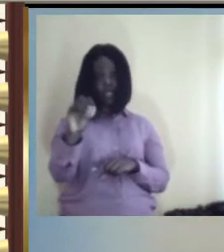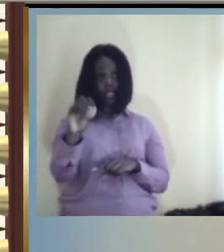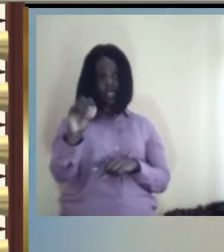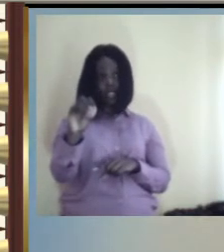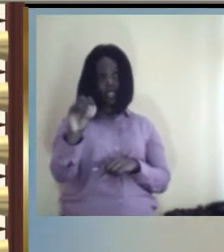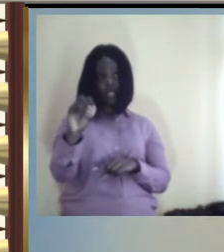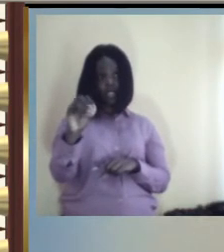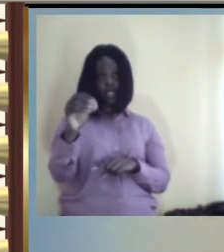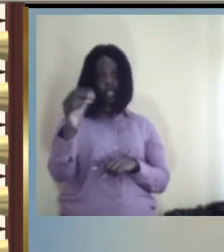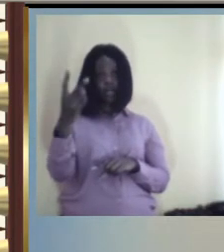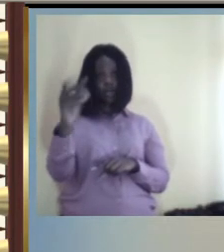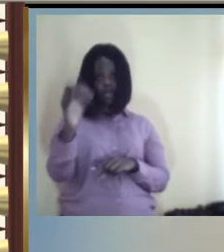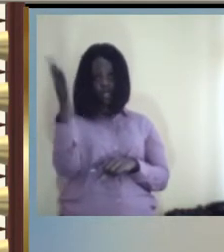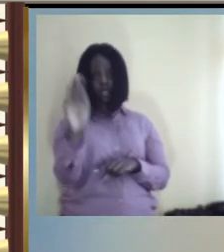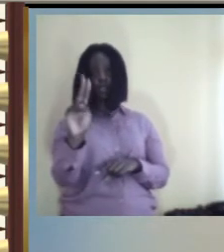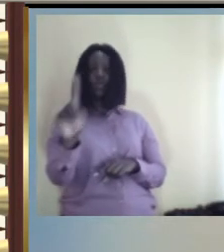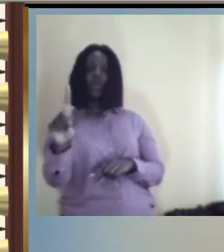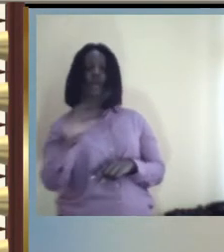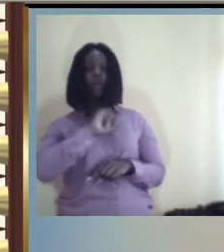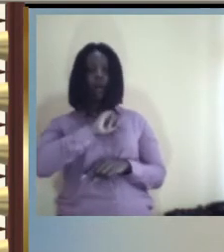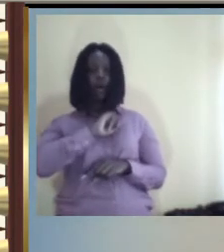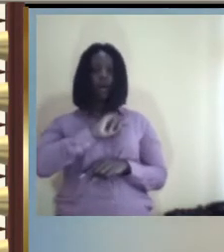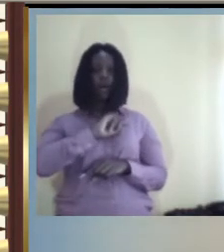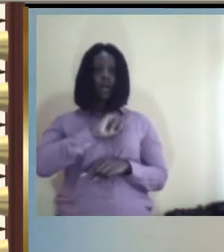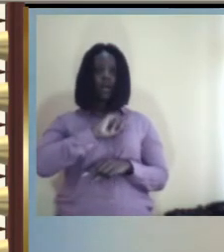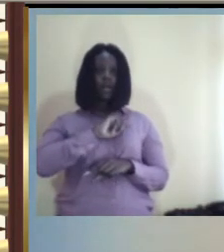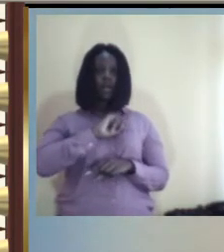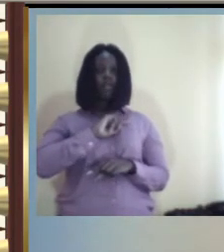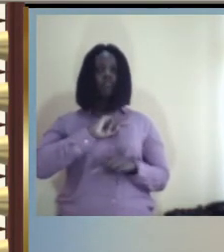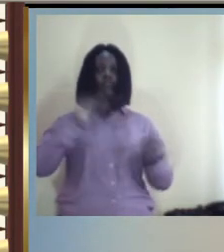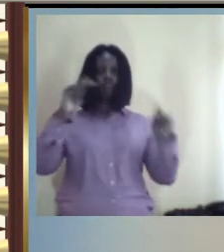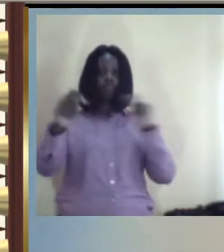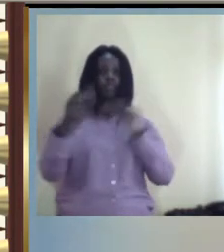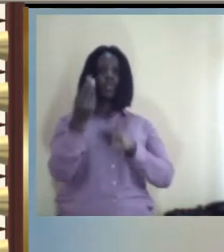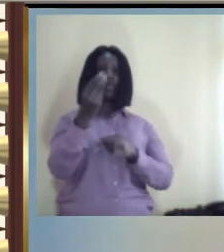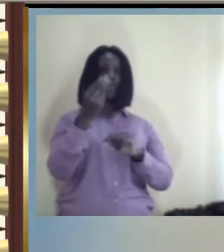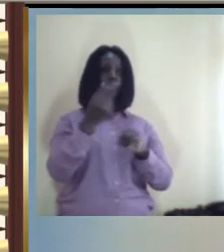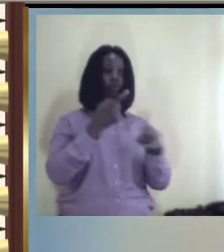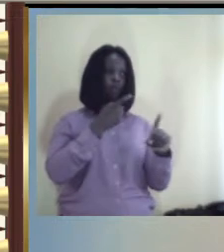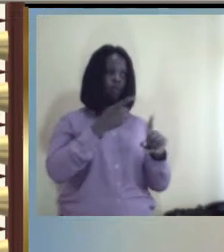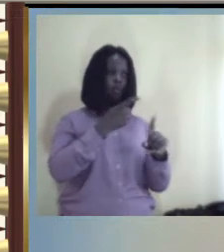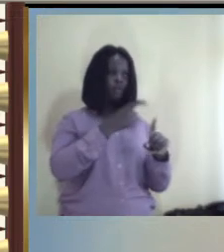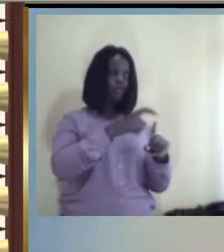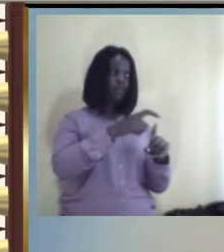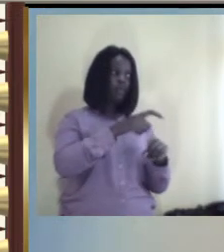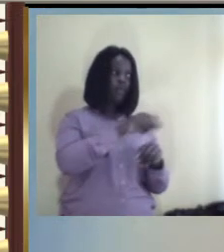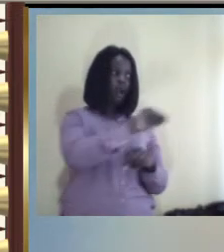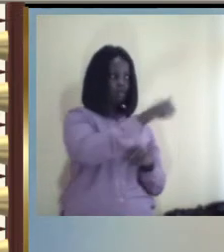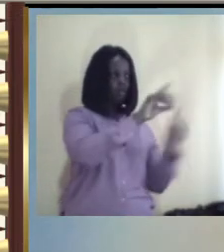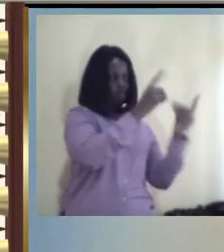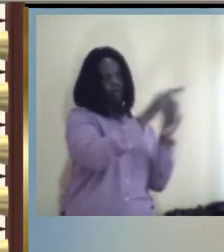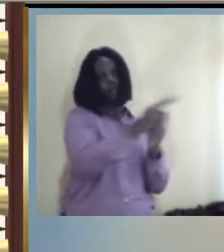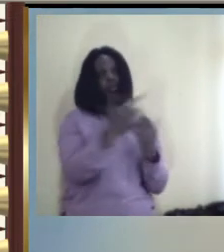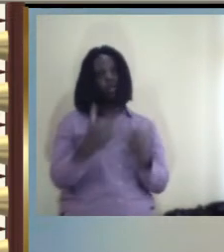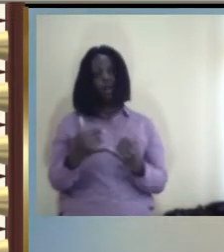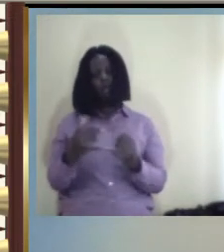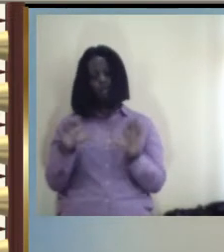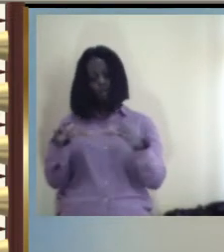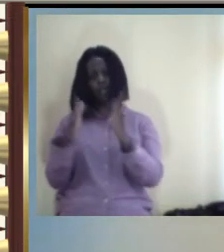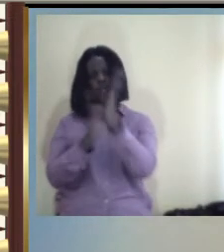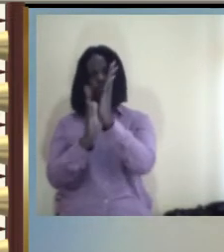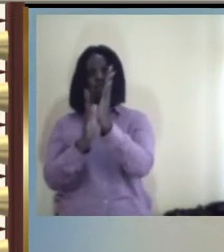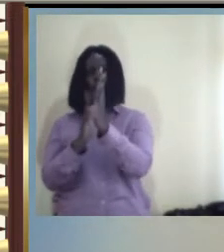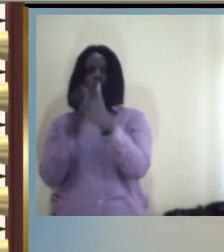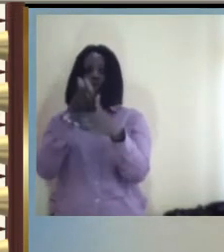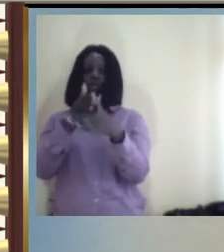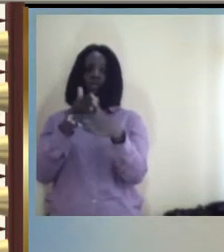2020-21, largely due to reprioritized funds from Program 2. The committee applauds this